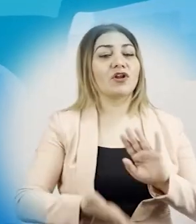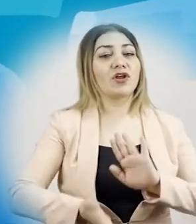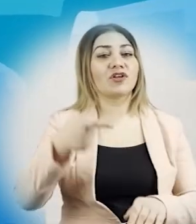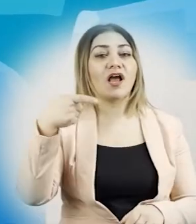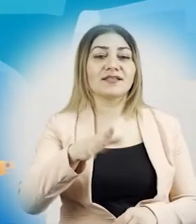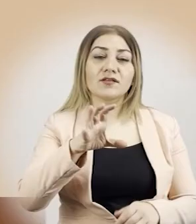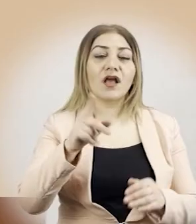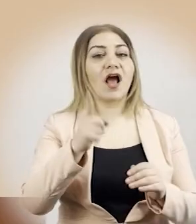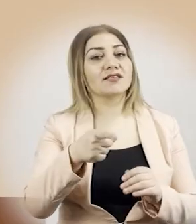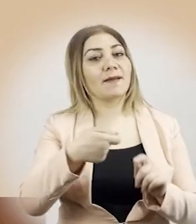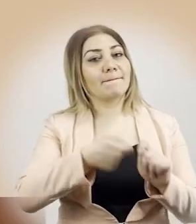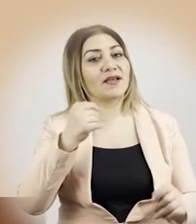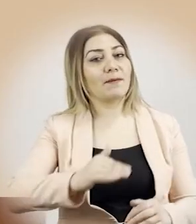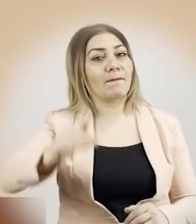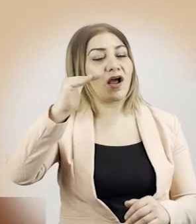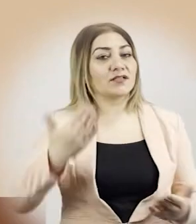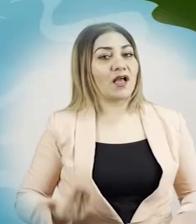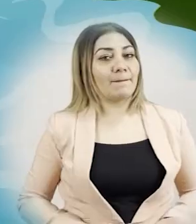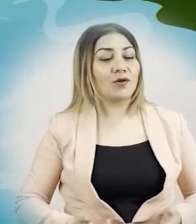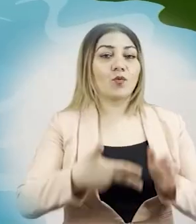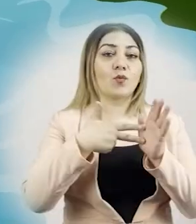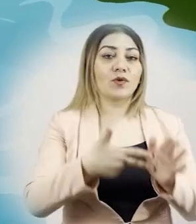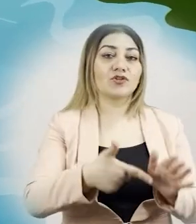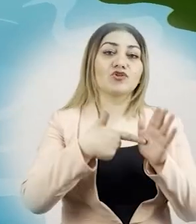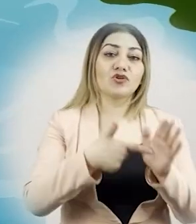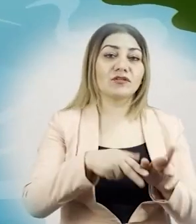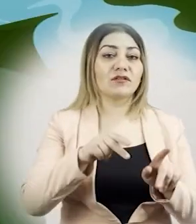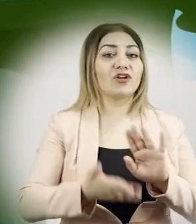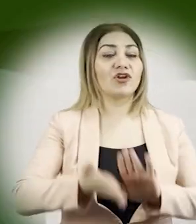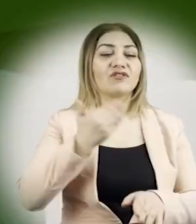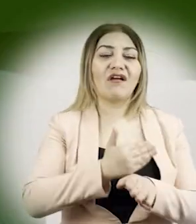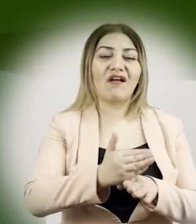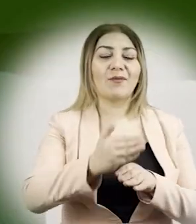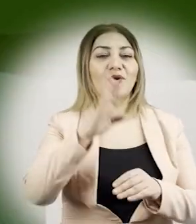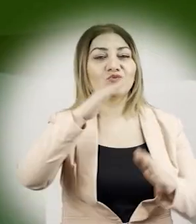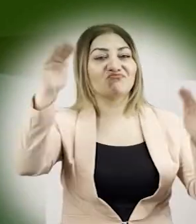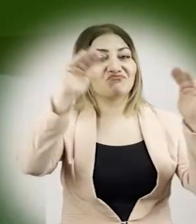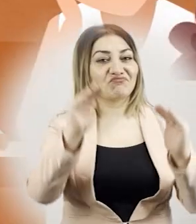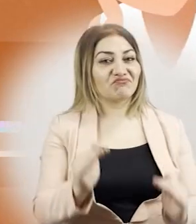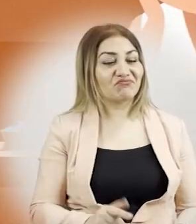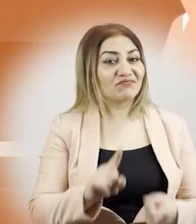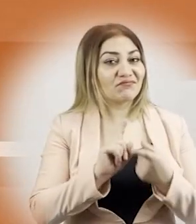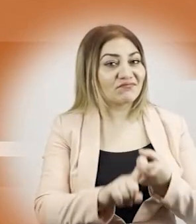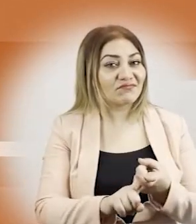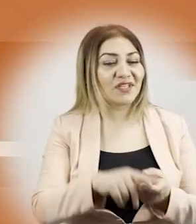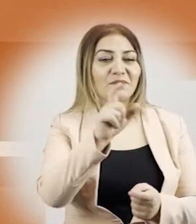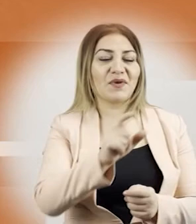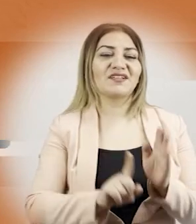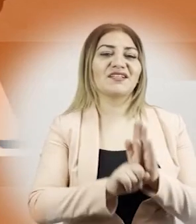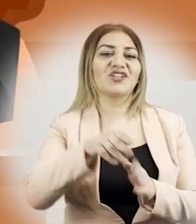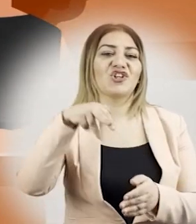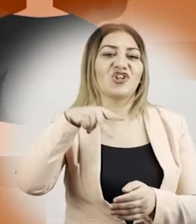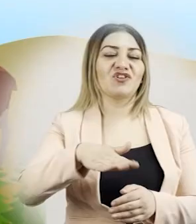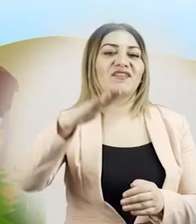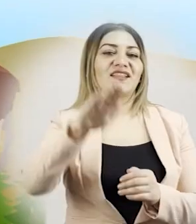down to altitudes between 1,500 and 1,000 meters. And 8 to 7,000 years ago, as the water was gradually retreating, they